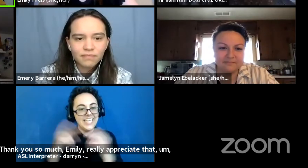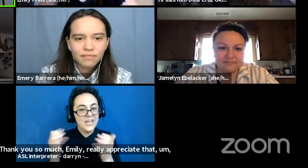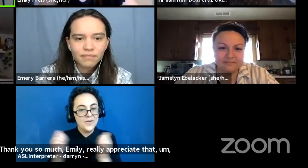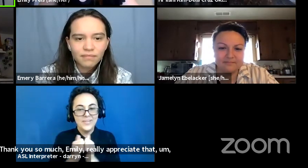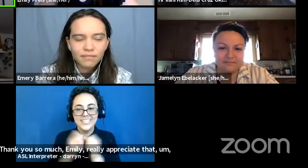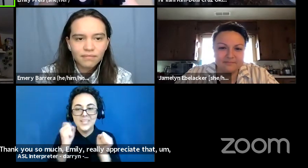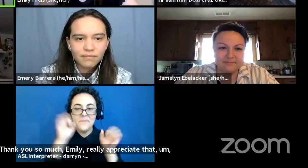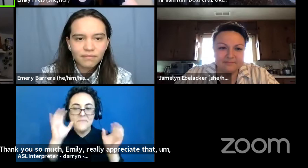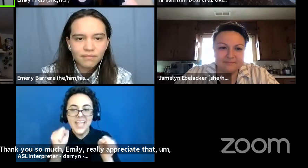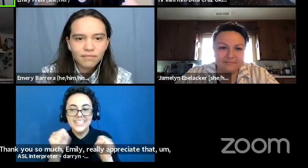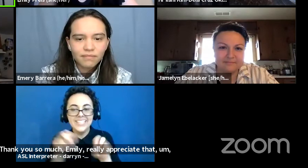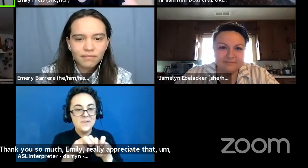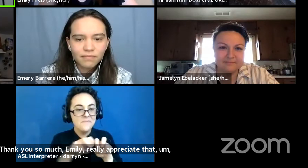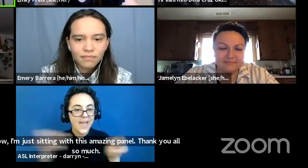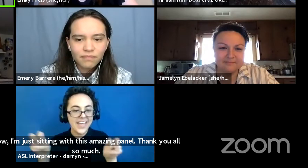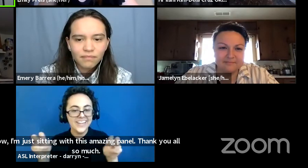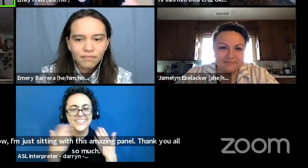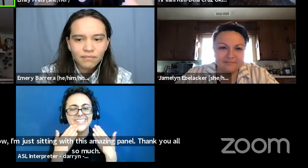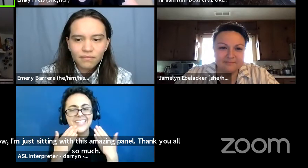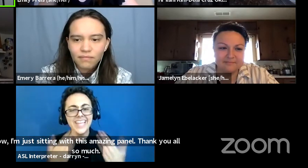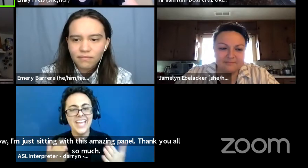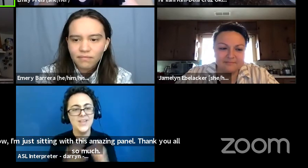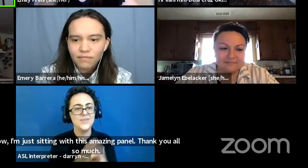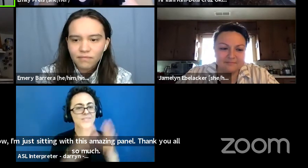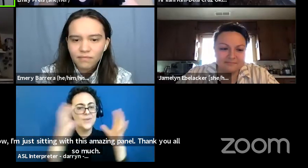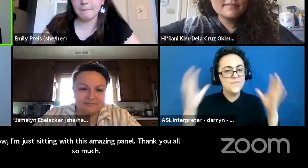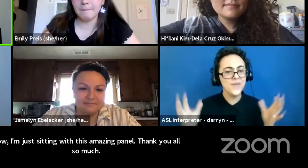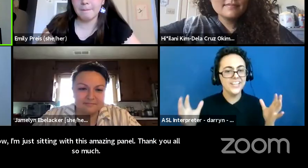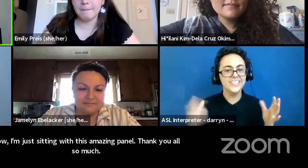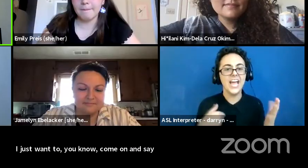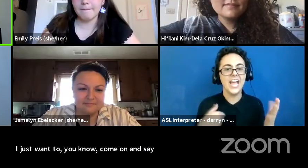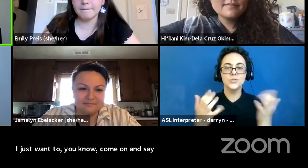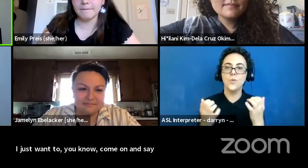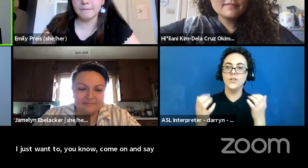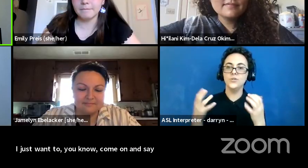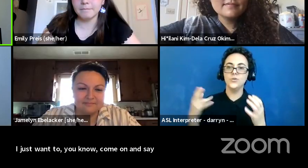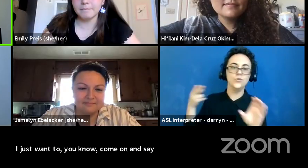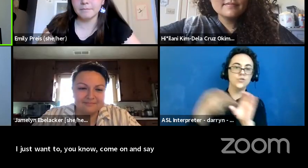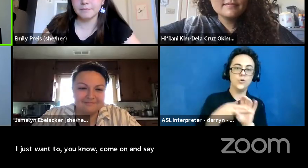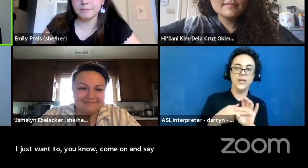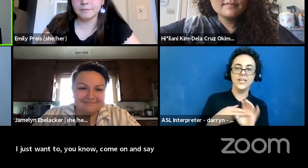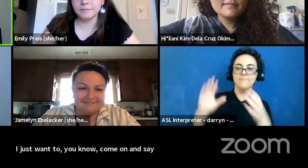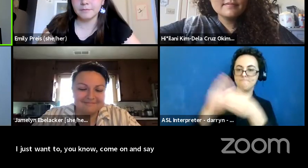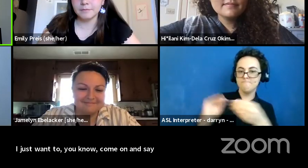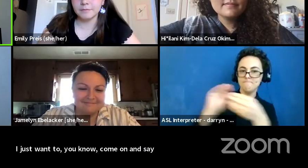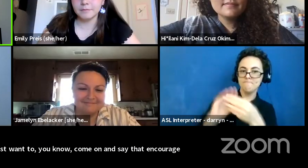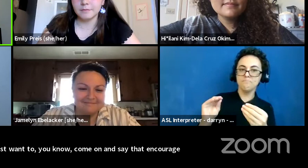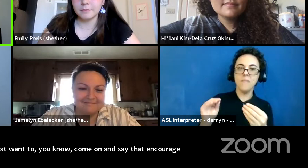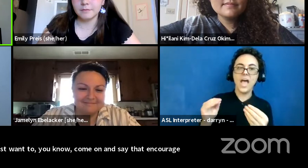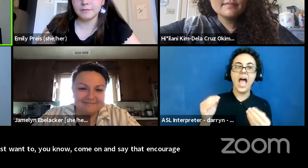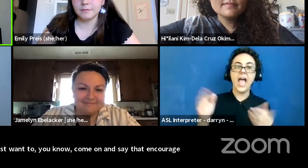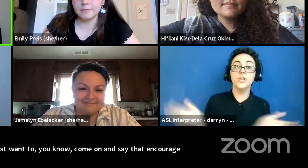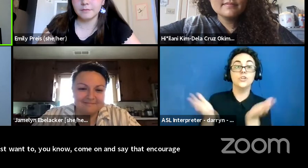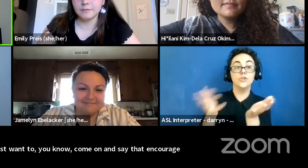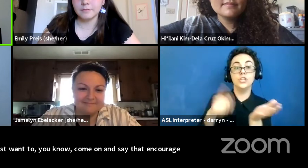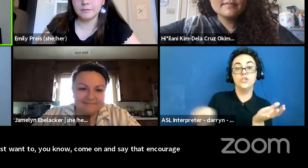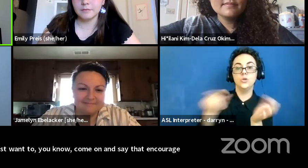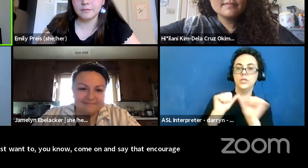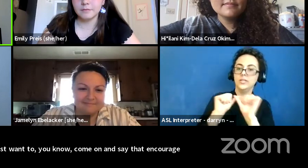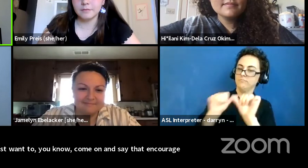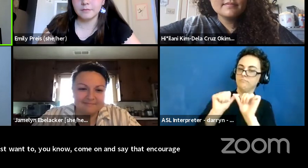much. I just want to, you know, come on and say that I encourage everyone to keep the conversation going on Mighty